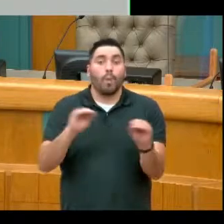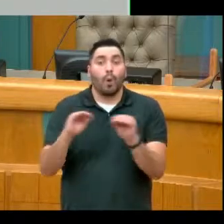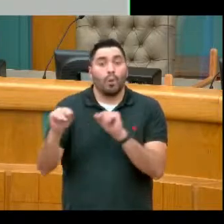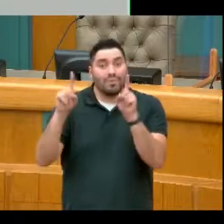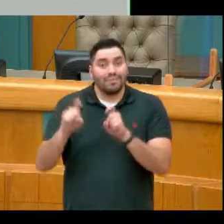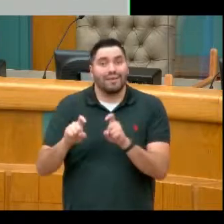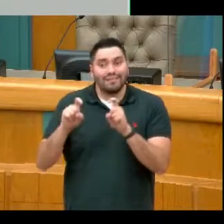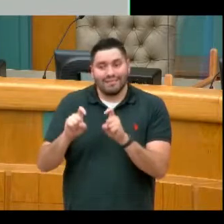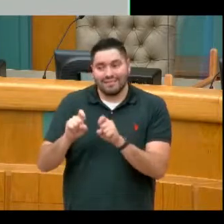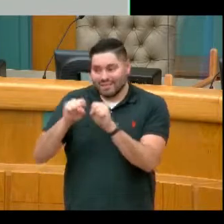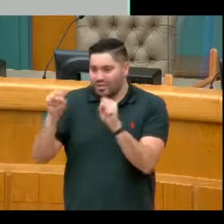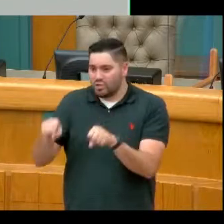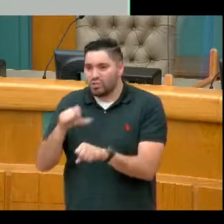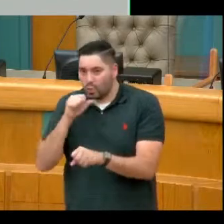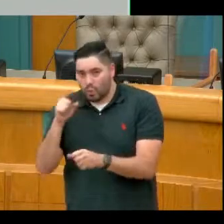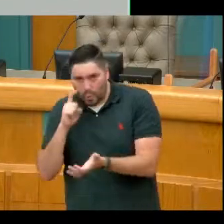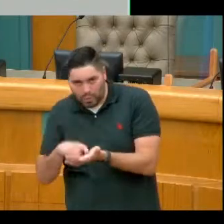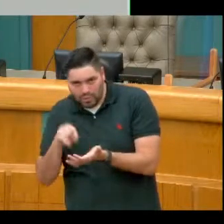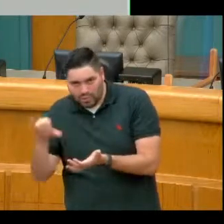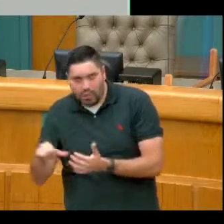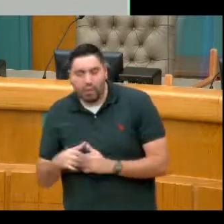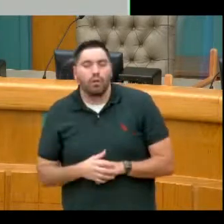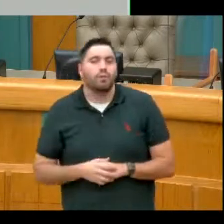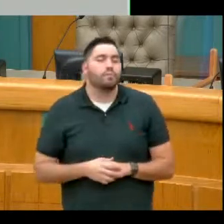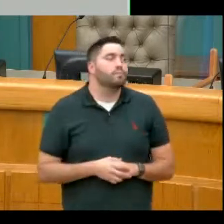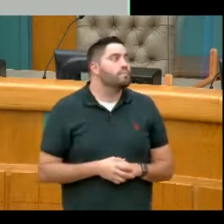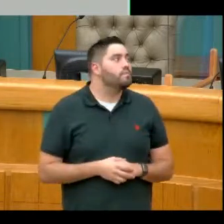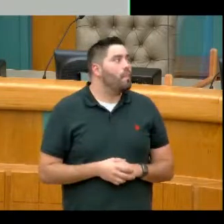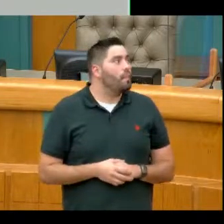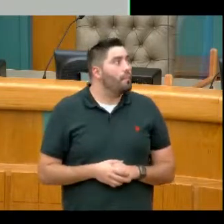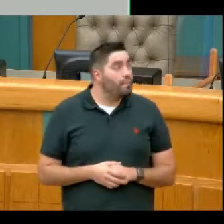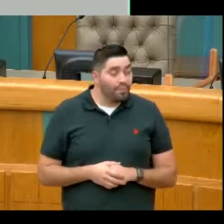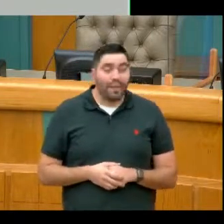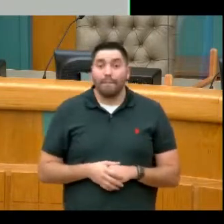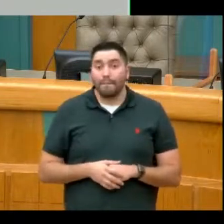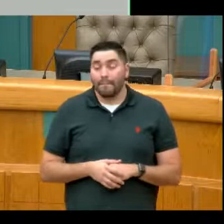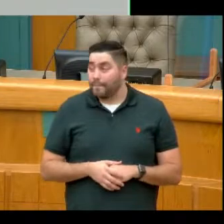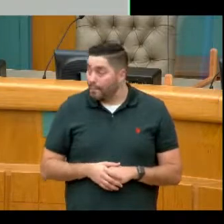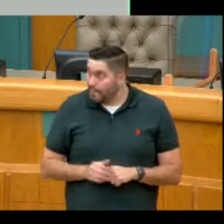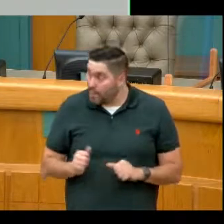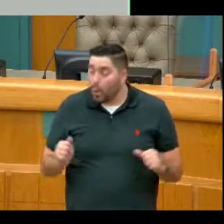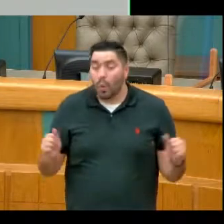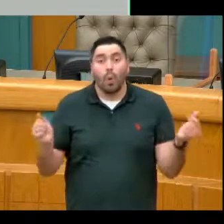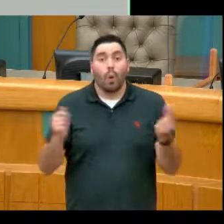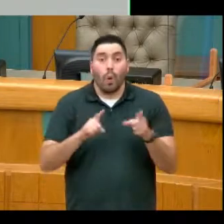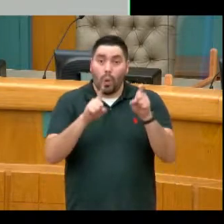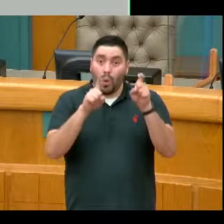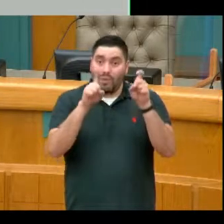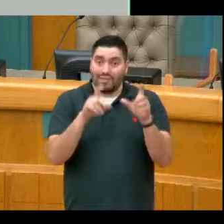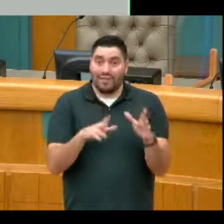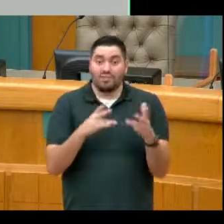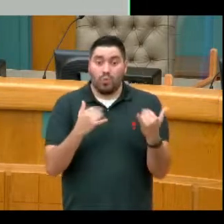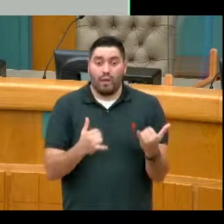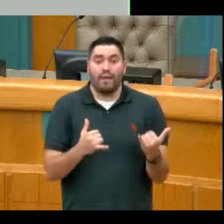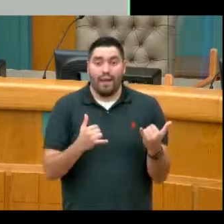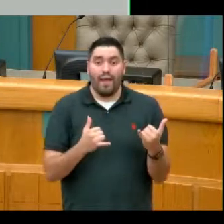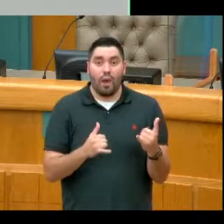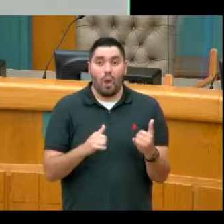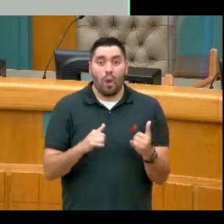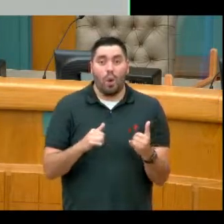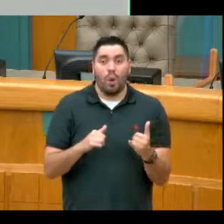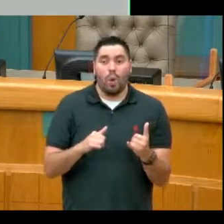COVID-19 after following up with the contact tracing. This type of testing and targeted testing isn't being